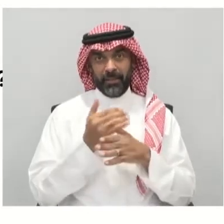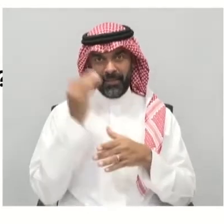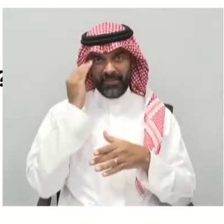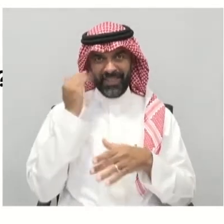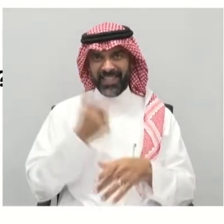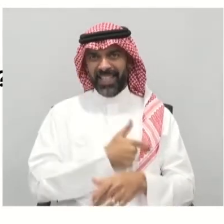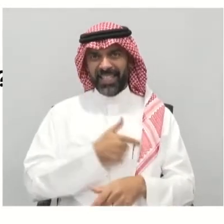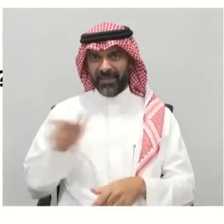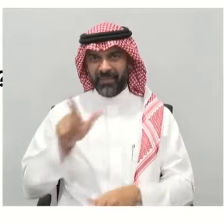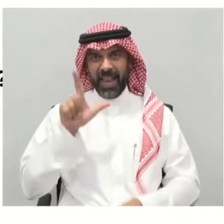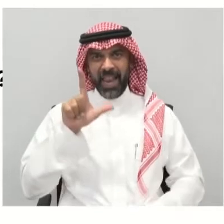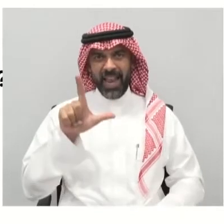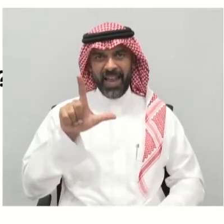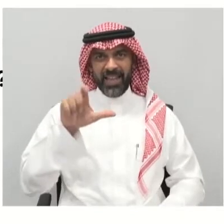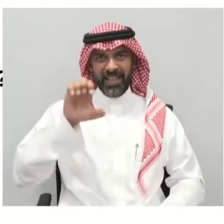was,